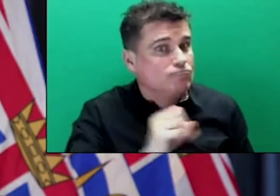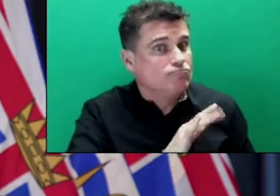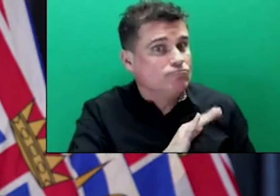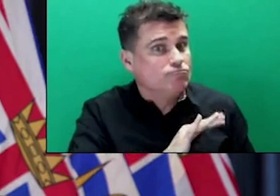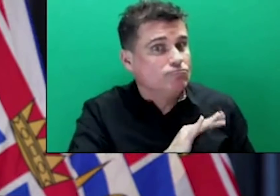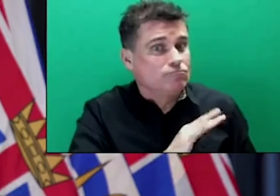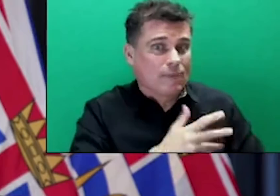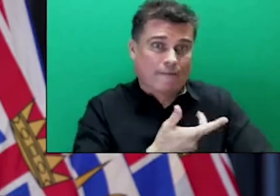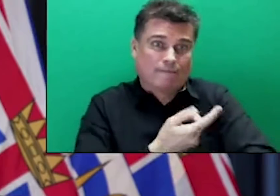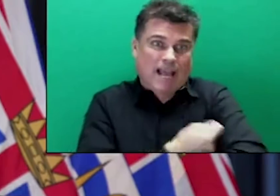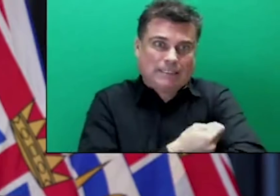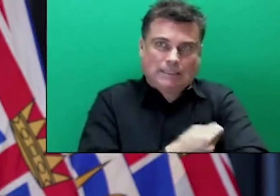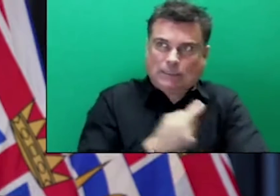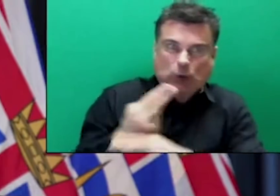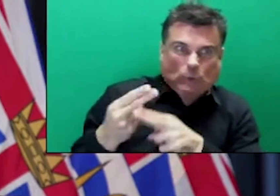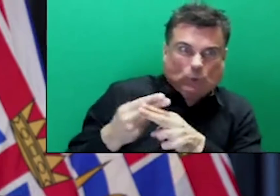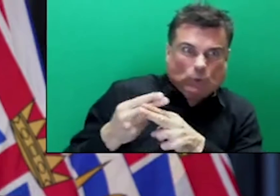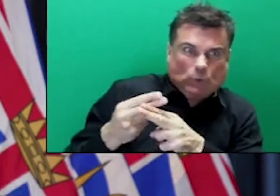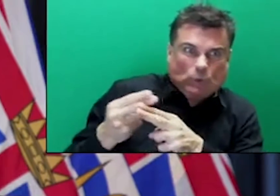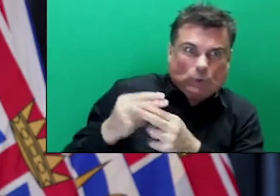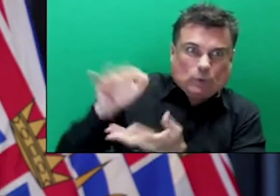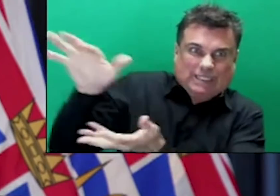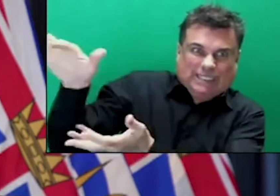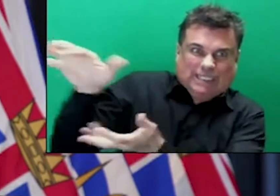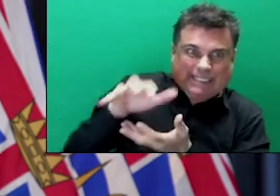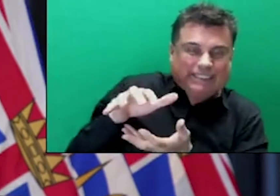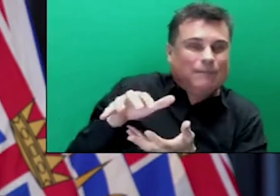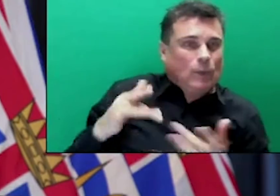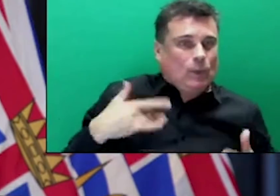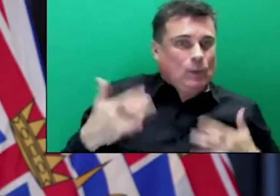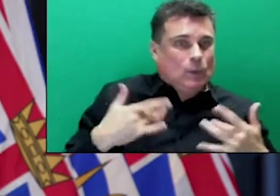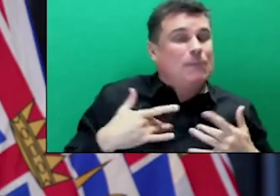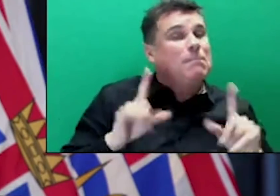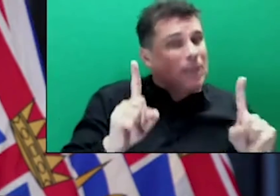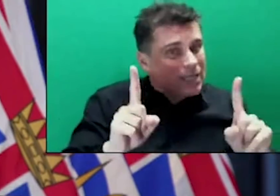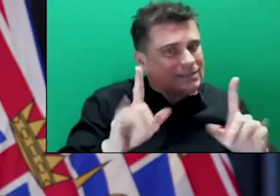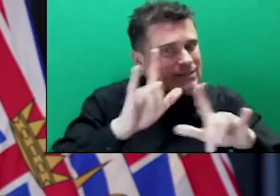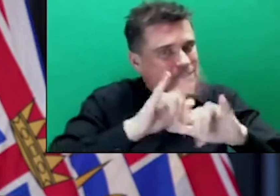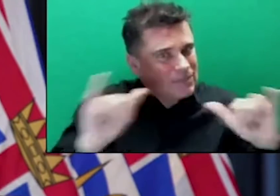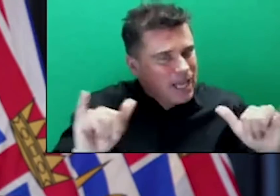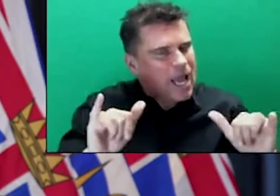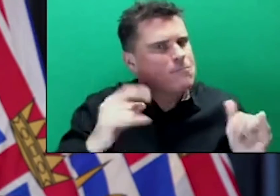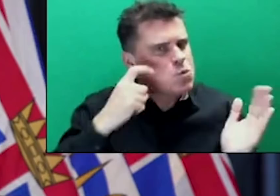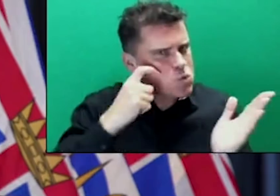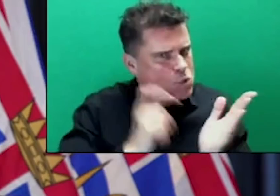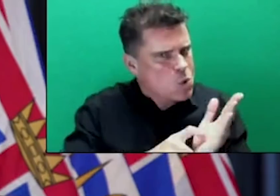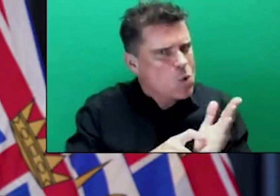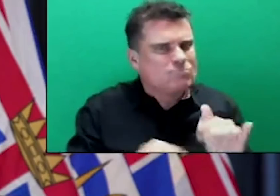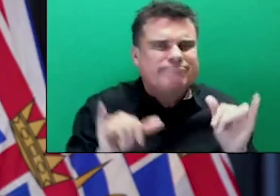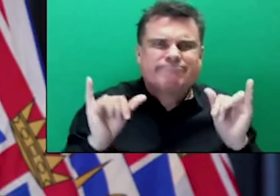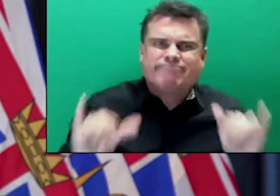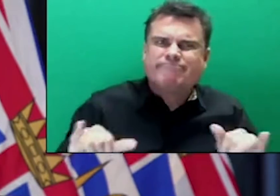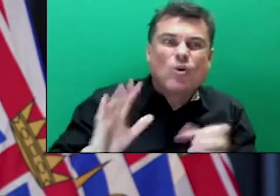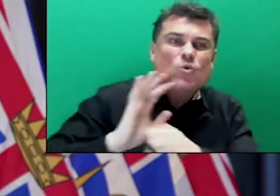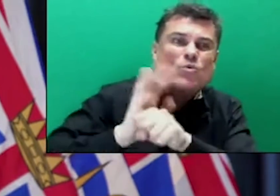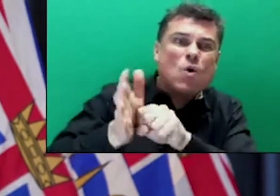fact that we continue to have very high levels of transmission and community spread here in British